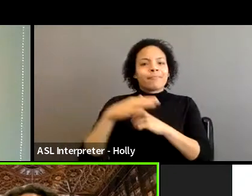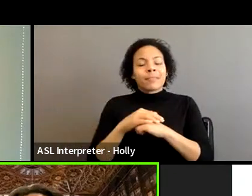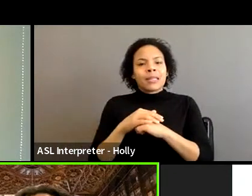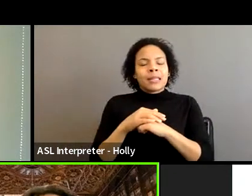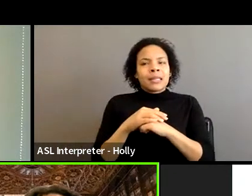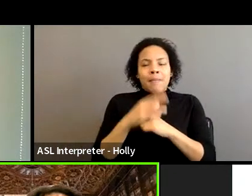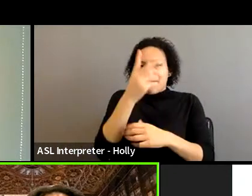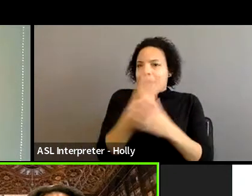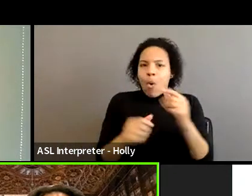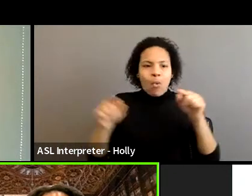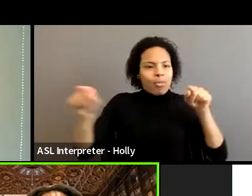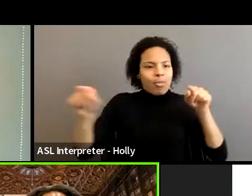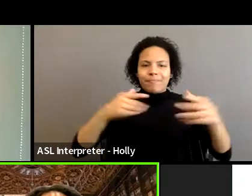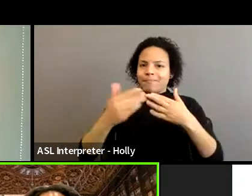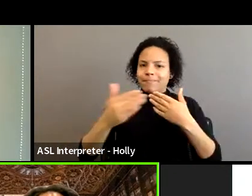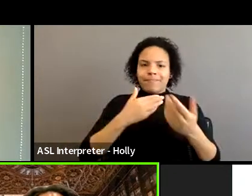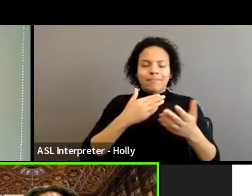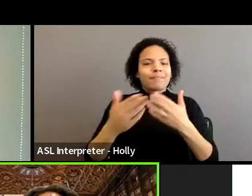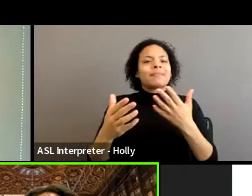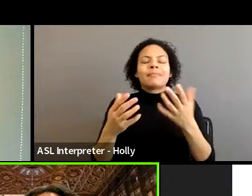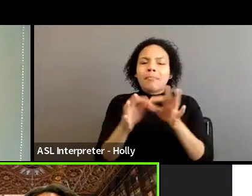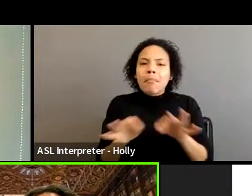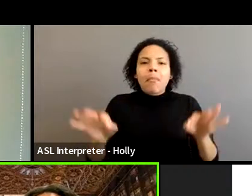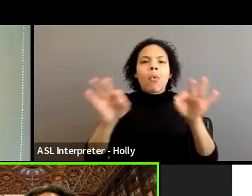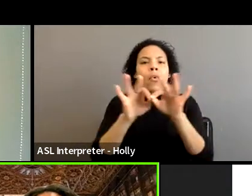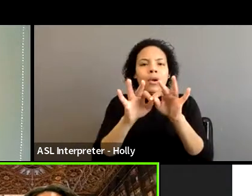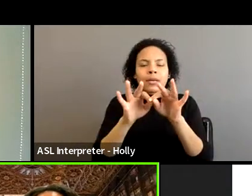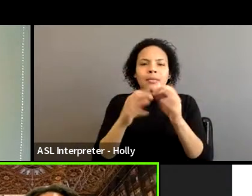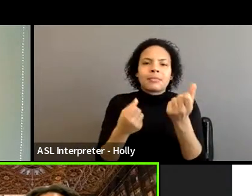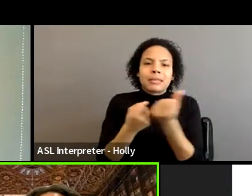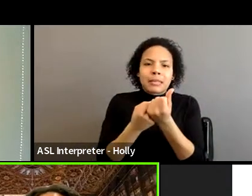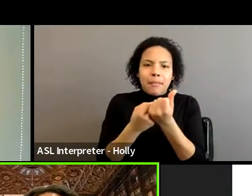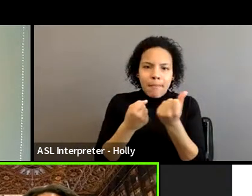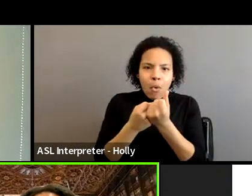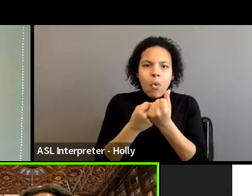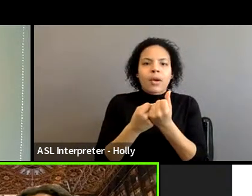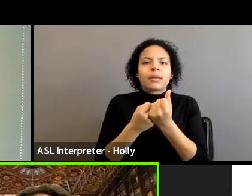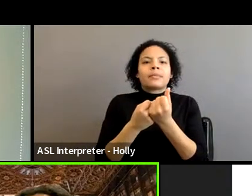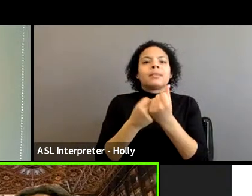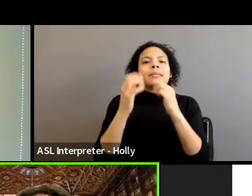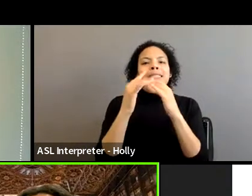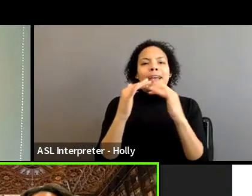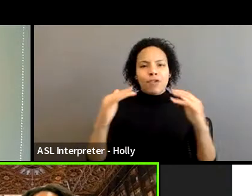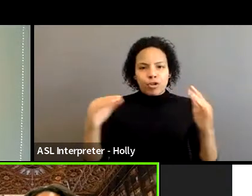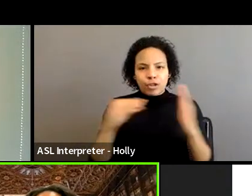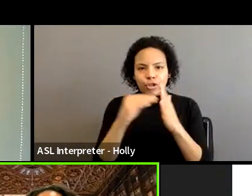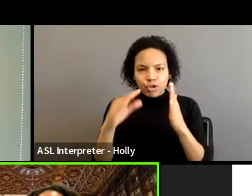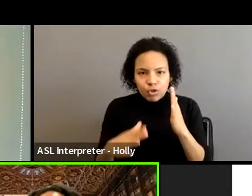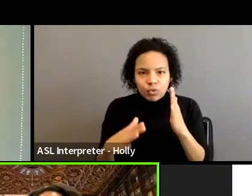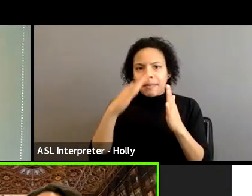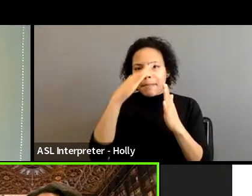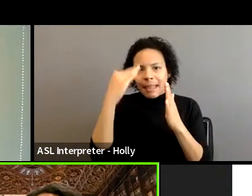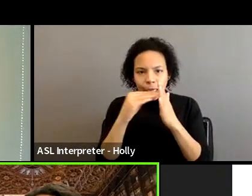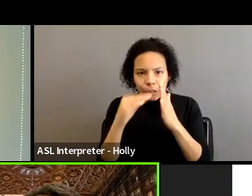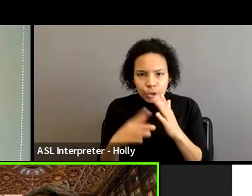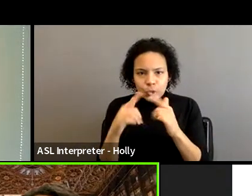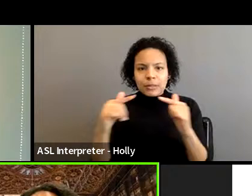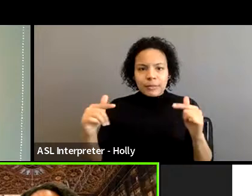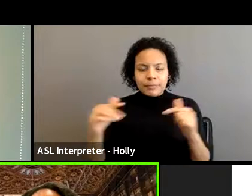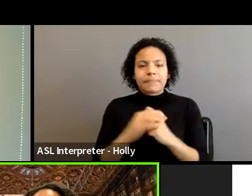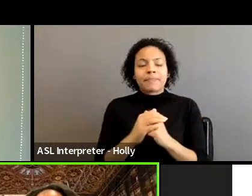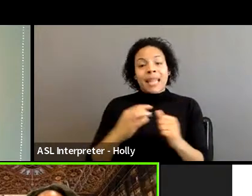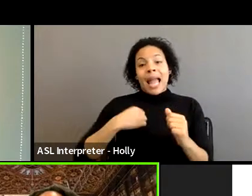necessary. One thing that many institutions seem to miss the mark